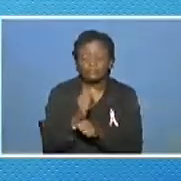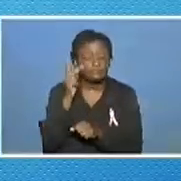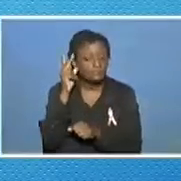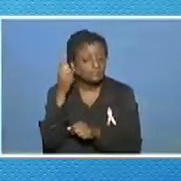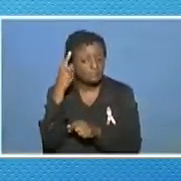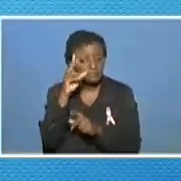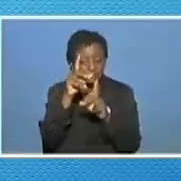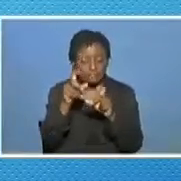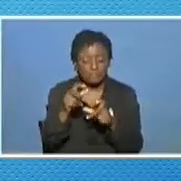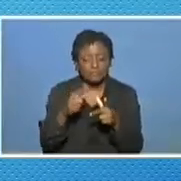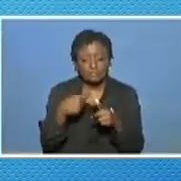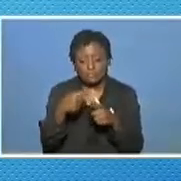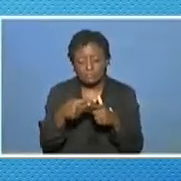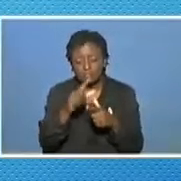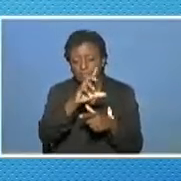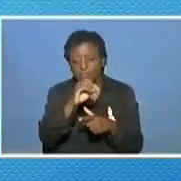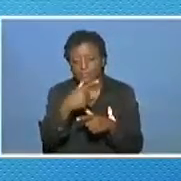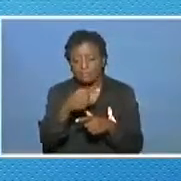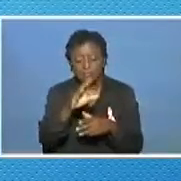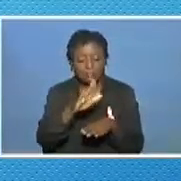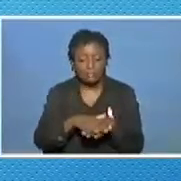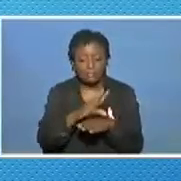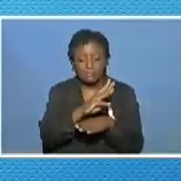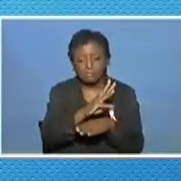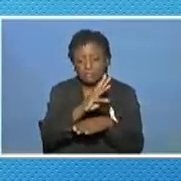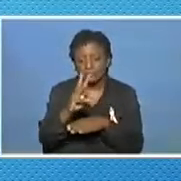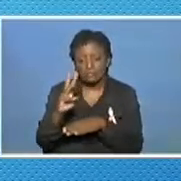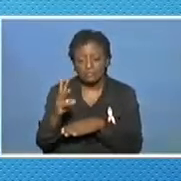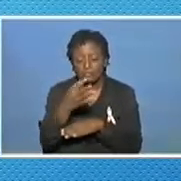for the question and then log on to our website, and that's